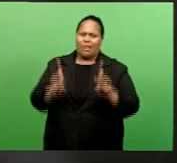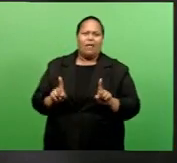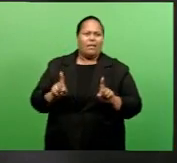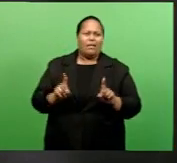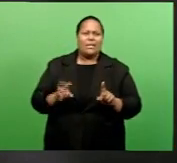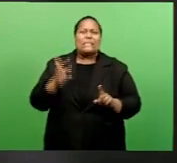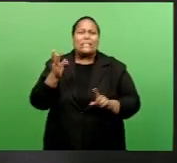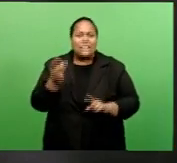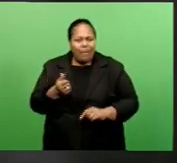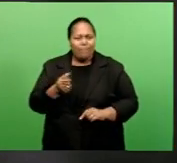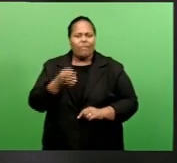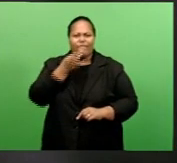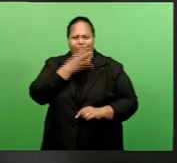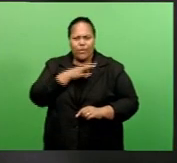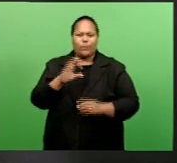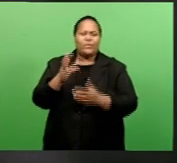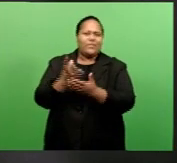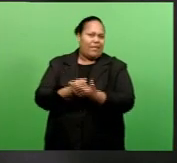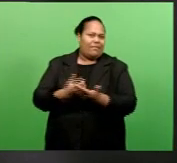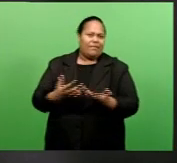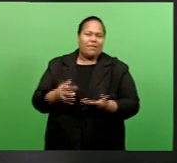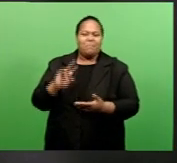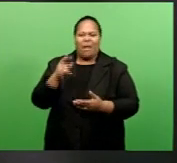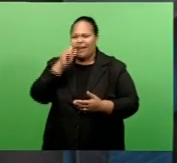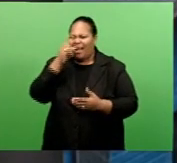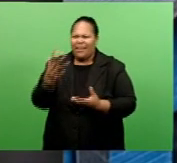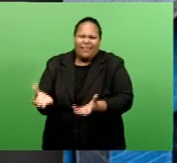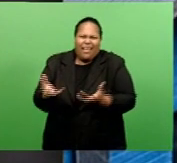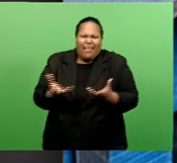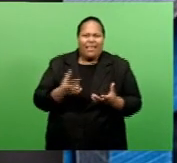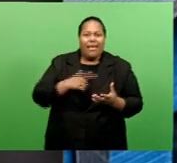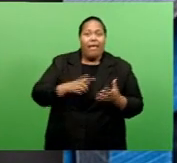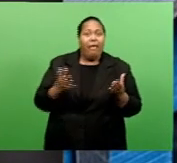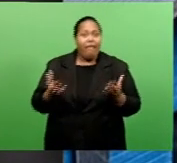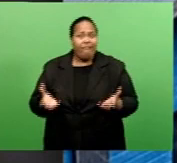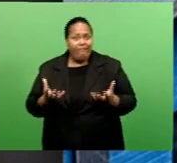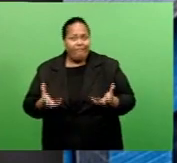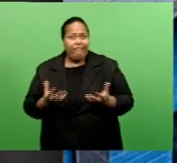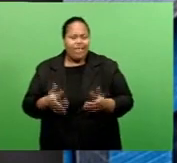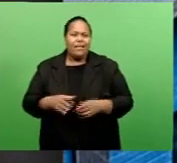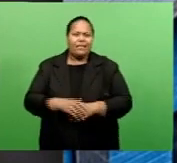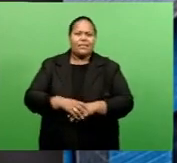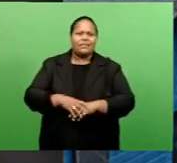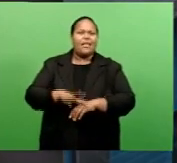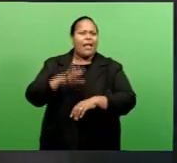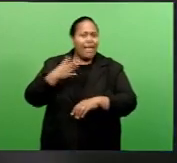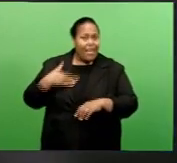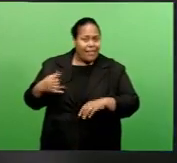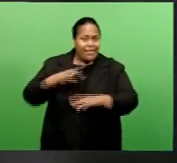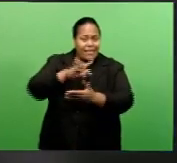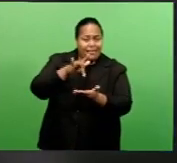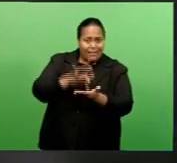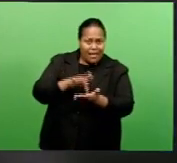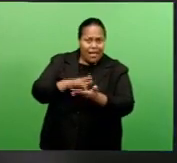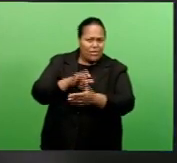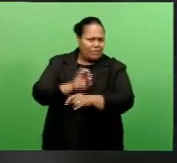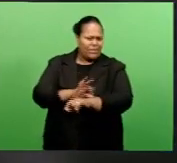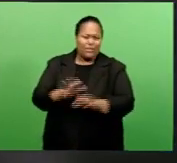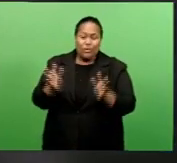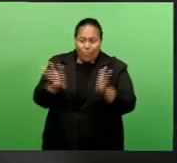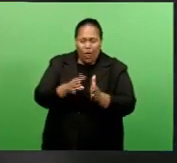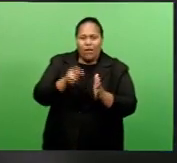but we can't save it. The Senganga Health Center was also flooded. Many residents living in low-lying areas of Senganga